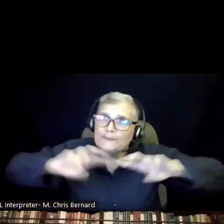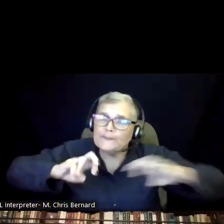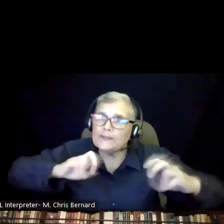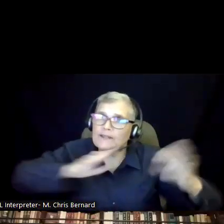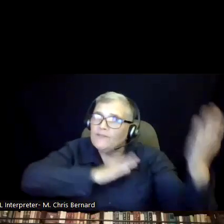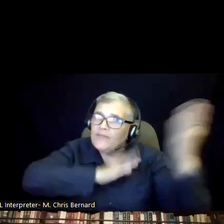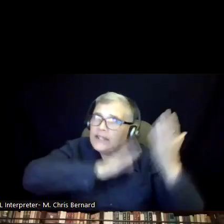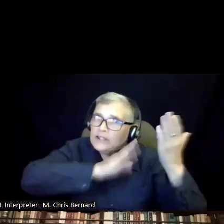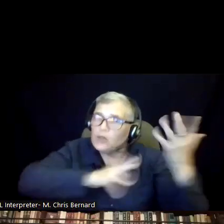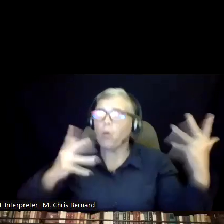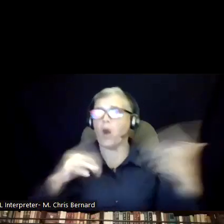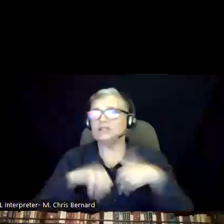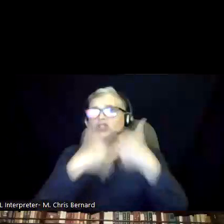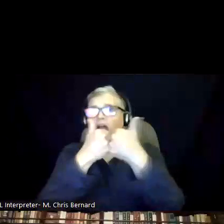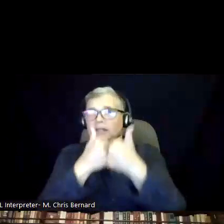America.